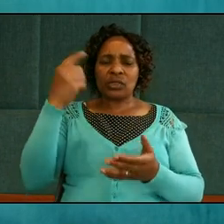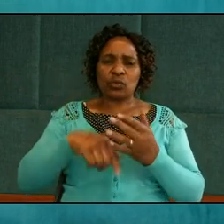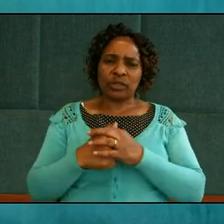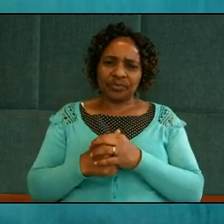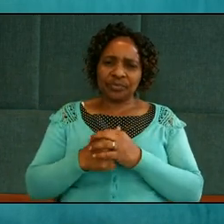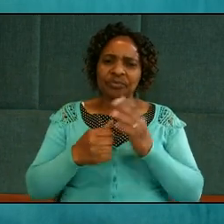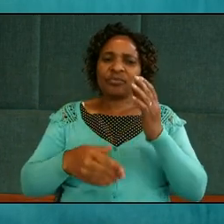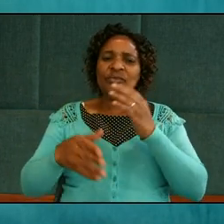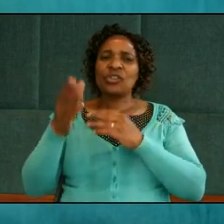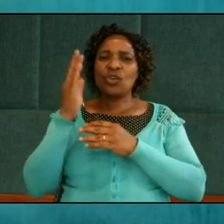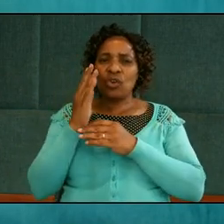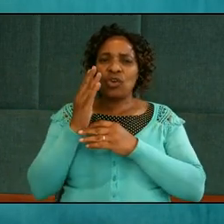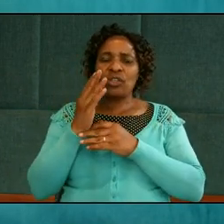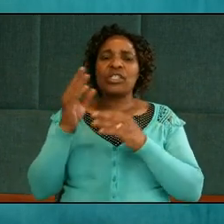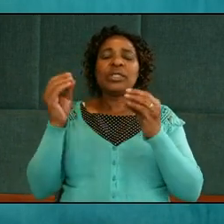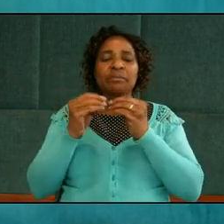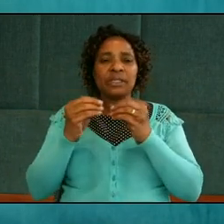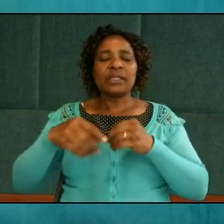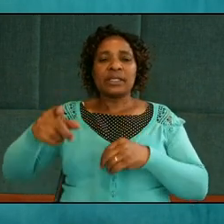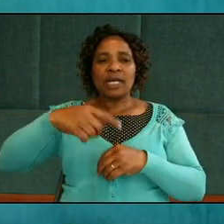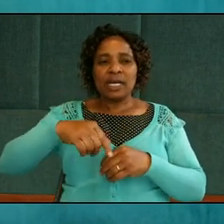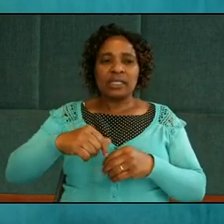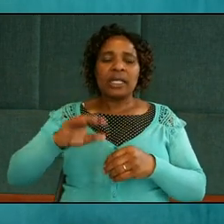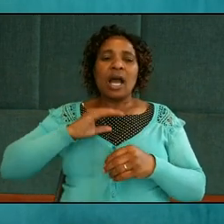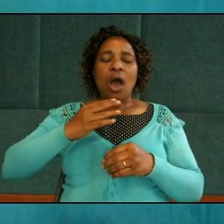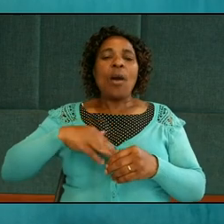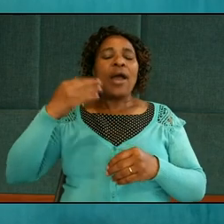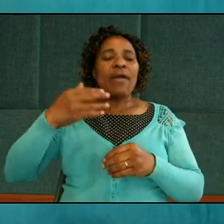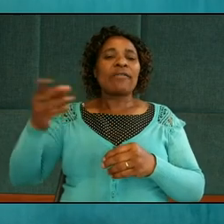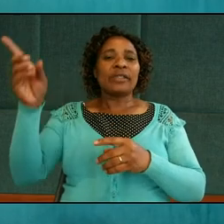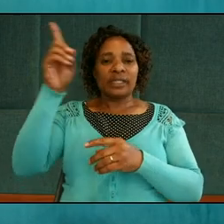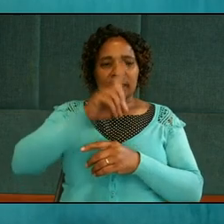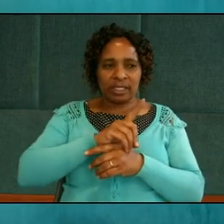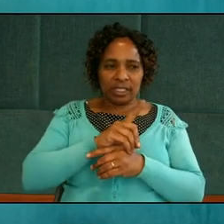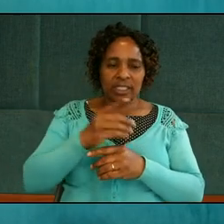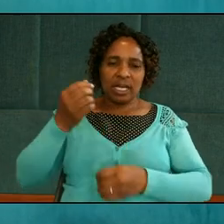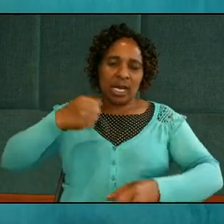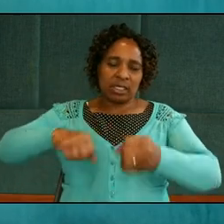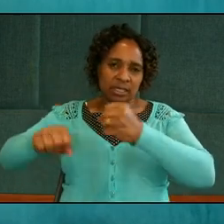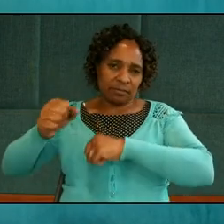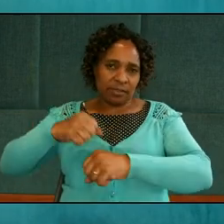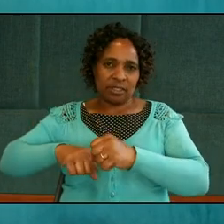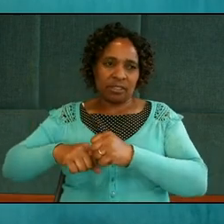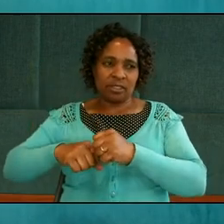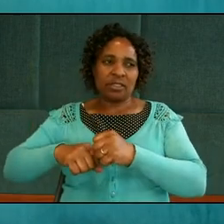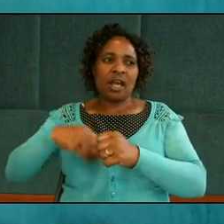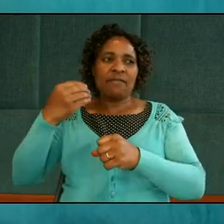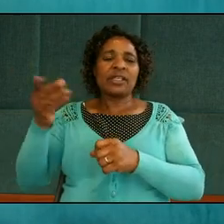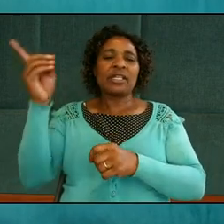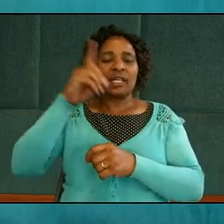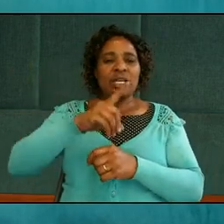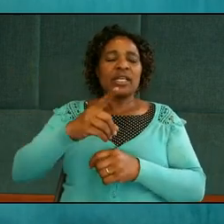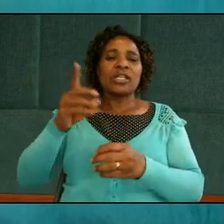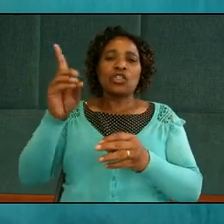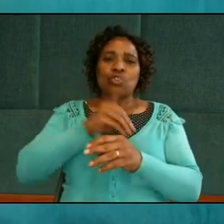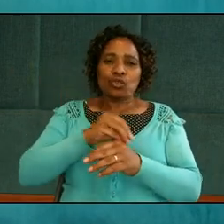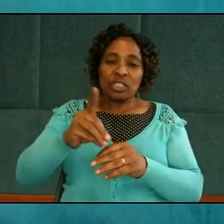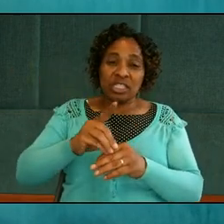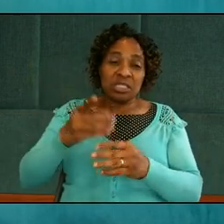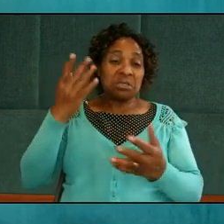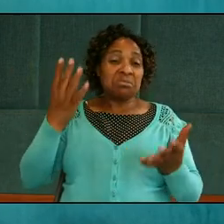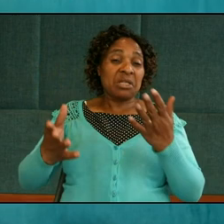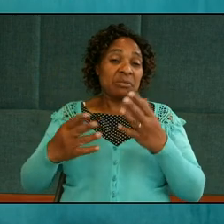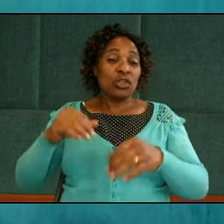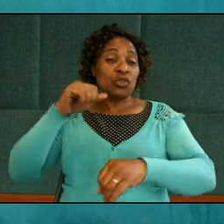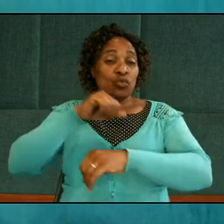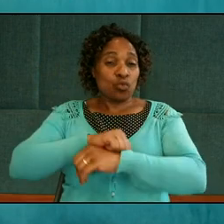God meets us at our everyday activities, our everyday duties. So whether you're